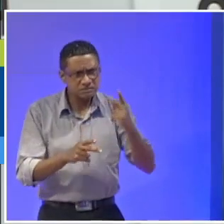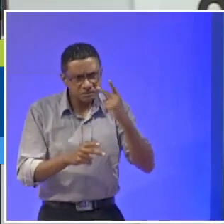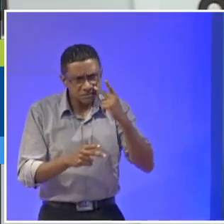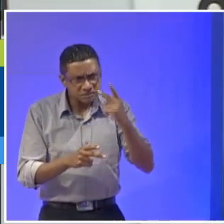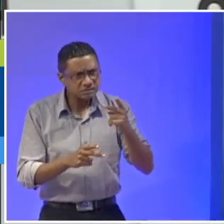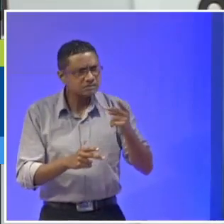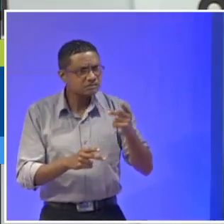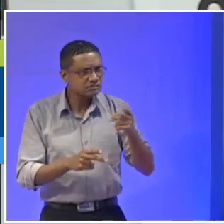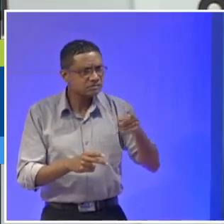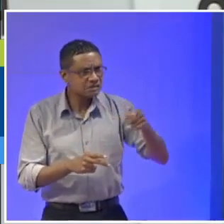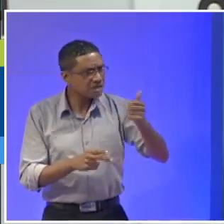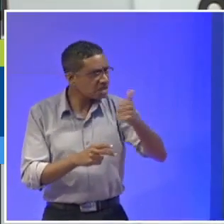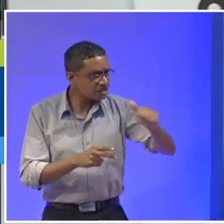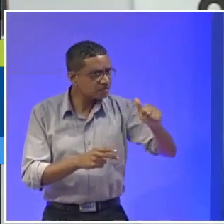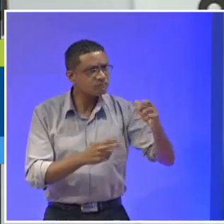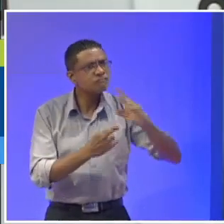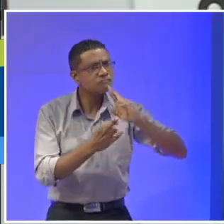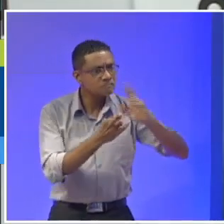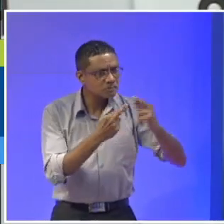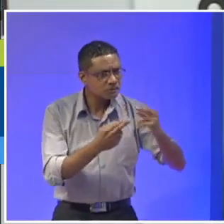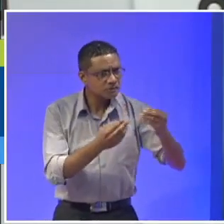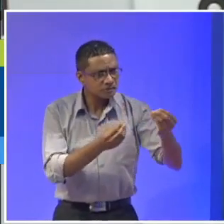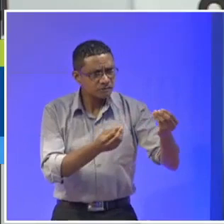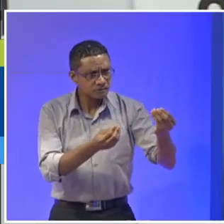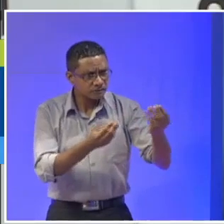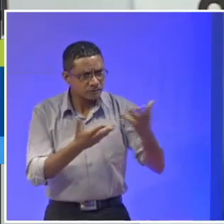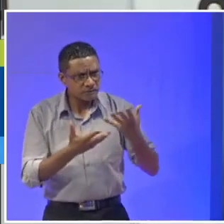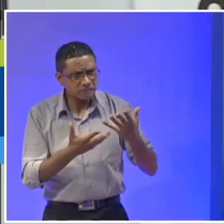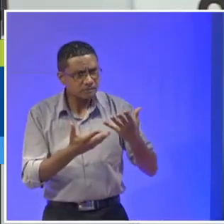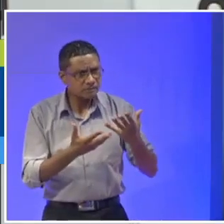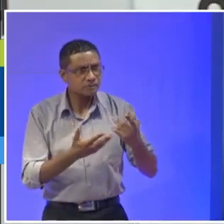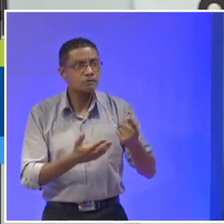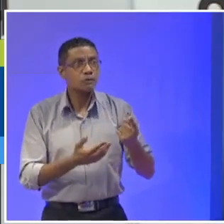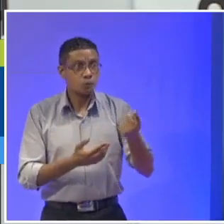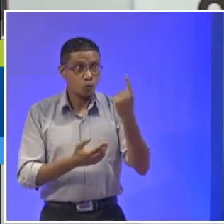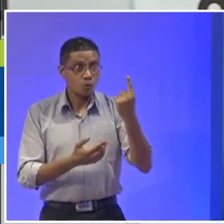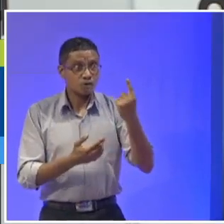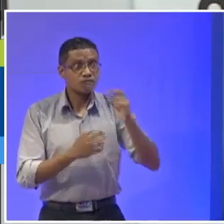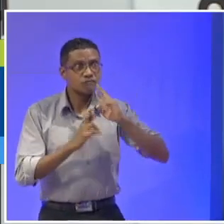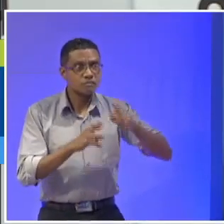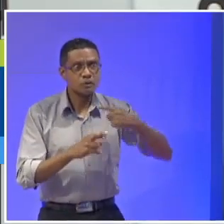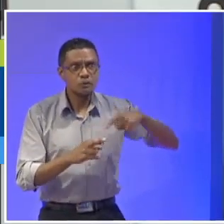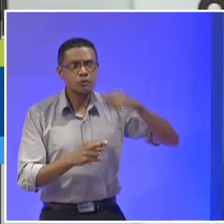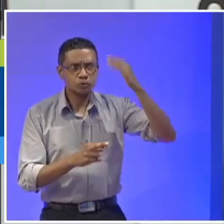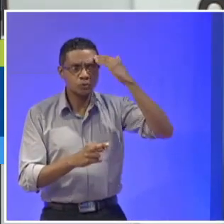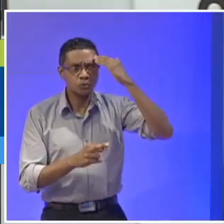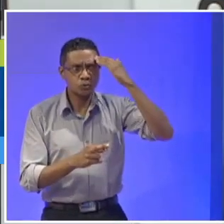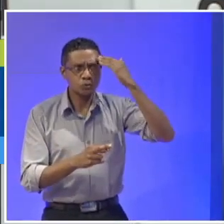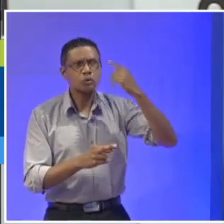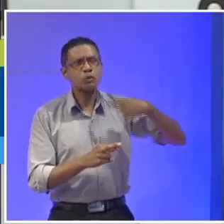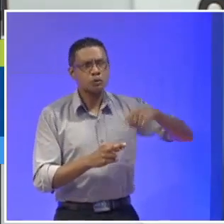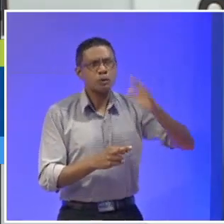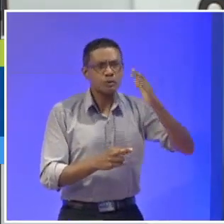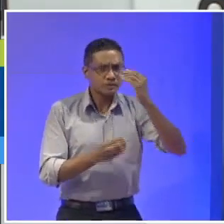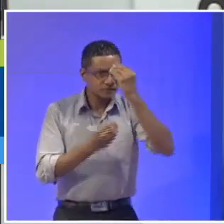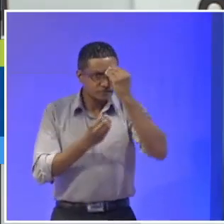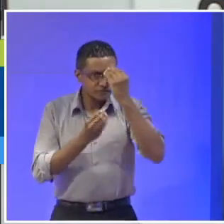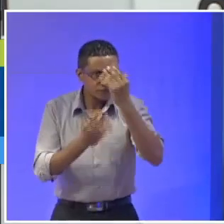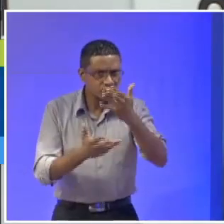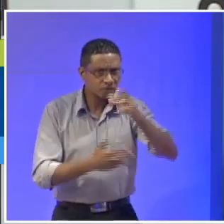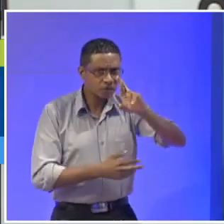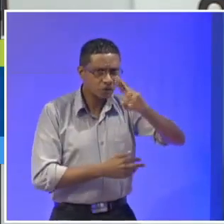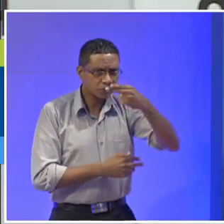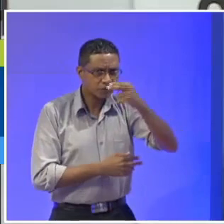There's one such report out of the individuals, and those persons will be referred to the respective RHA to ensure treatment is given